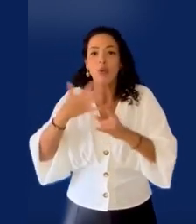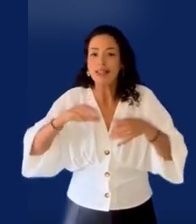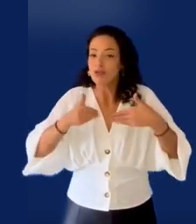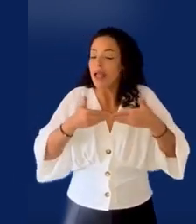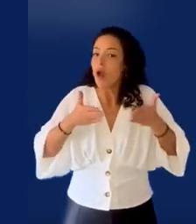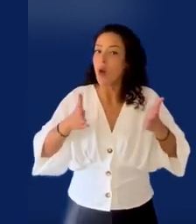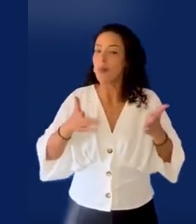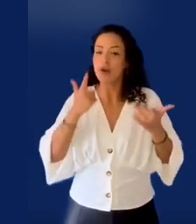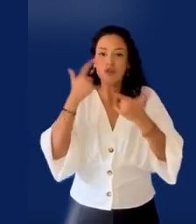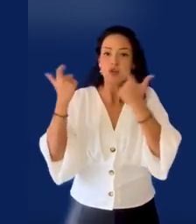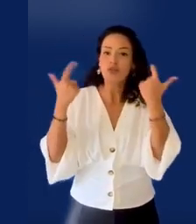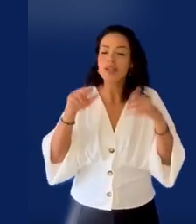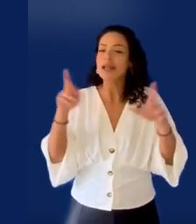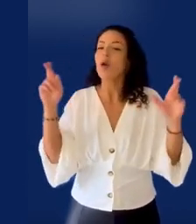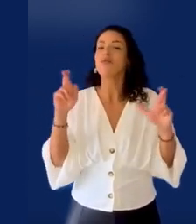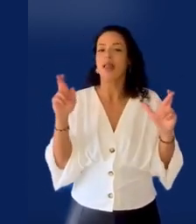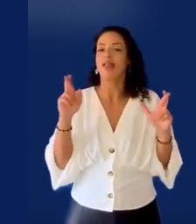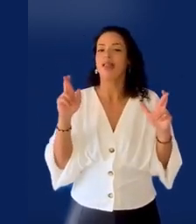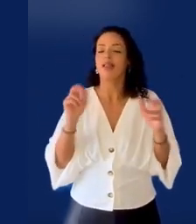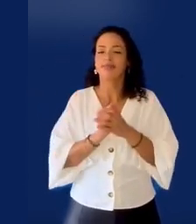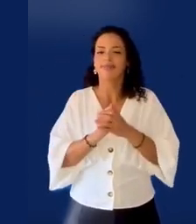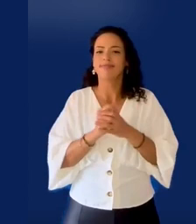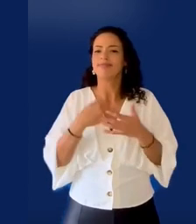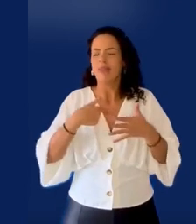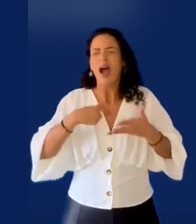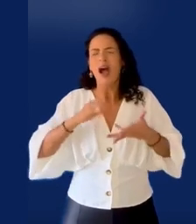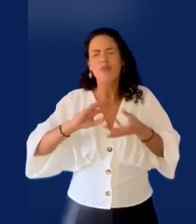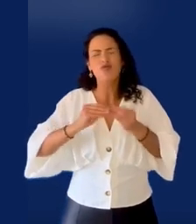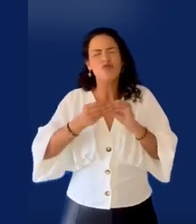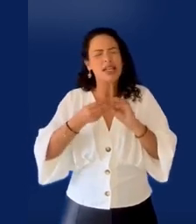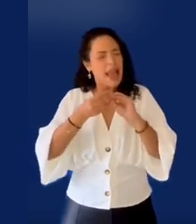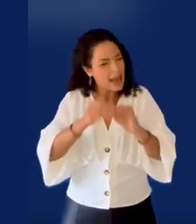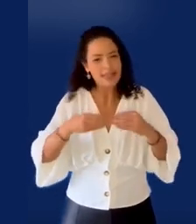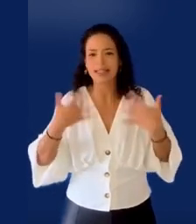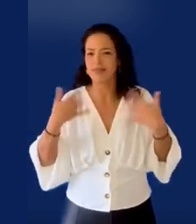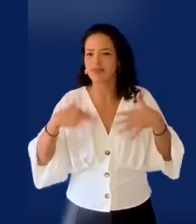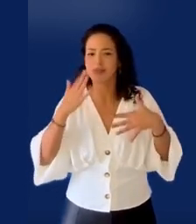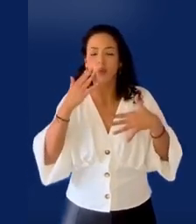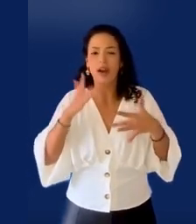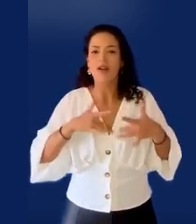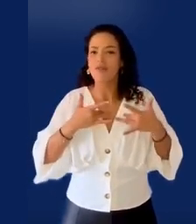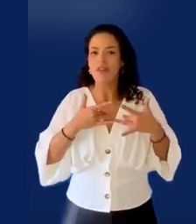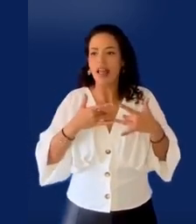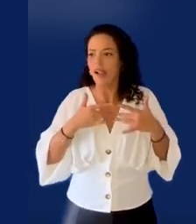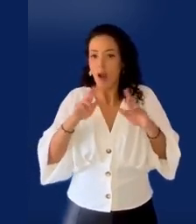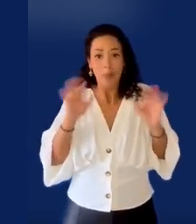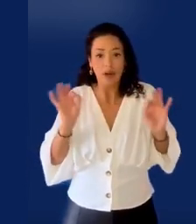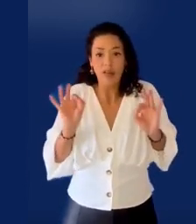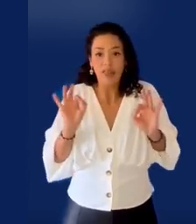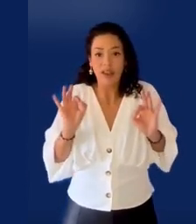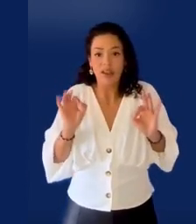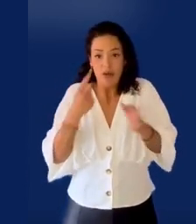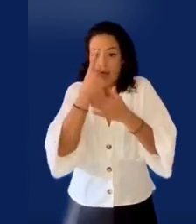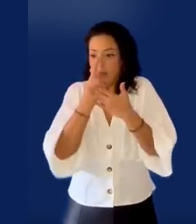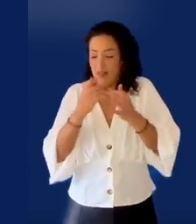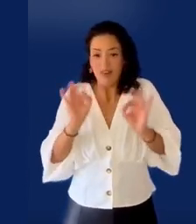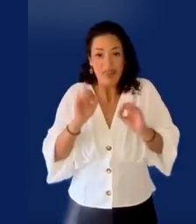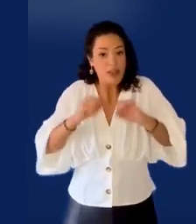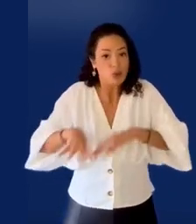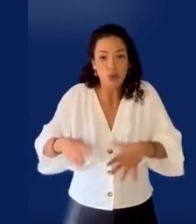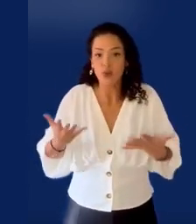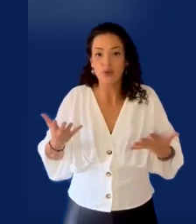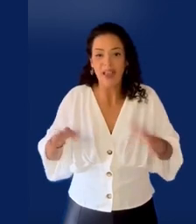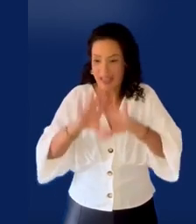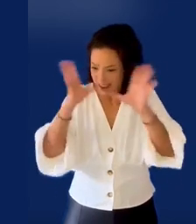hopeful. I am most creative when I feel most helpless, when perhaps there is nothing to lose, only everything to gain.